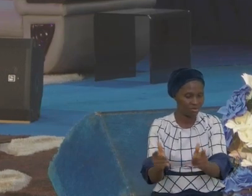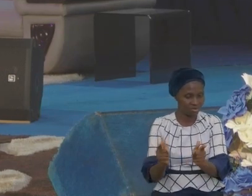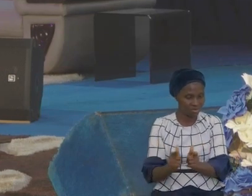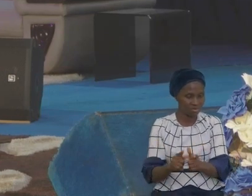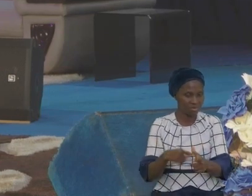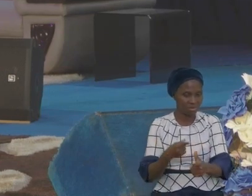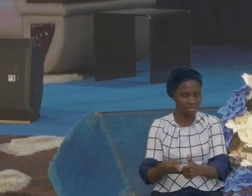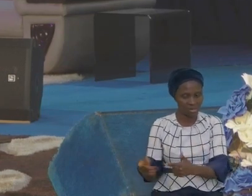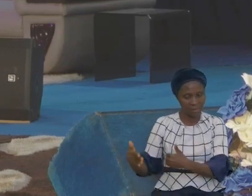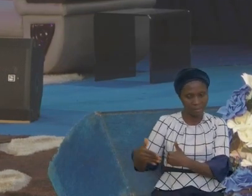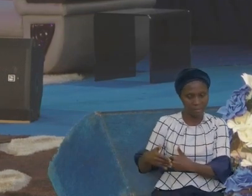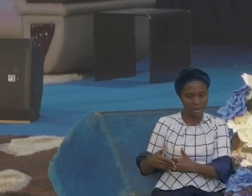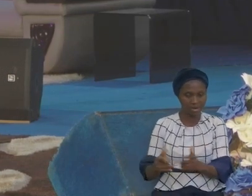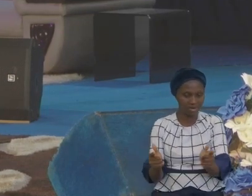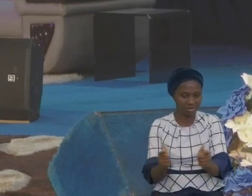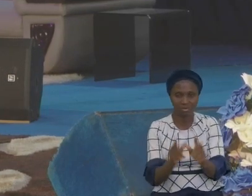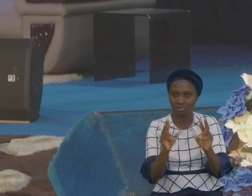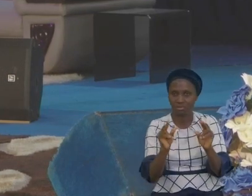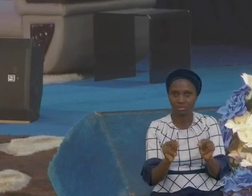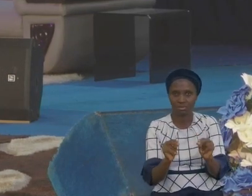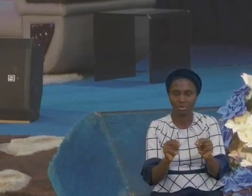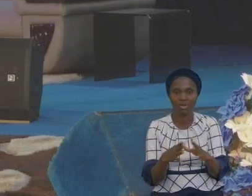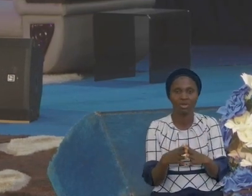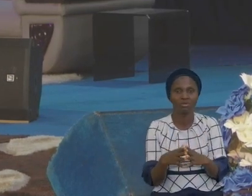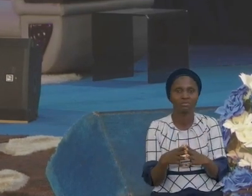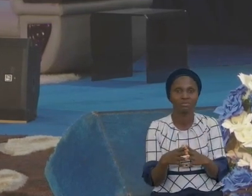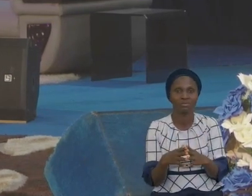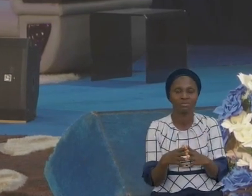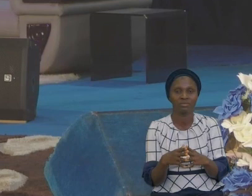That's the reason many people don't go up higher.